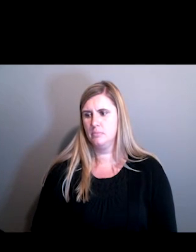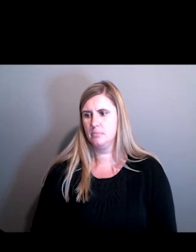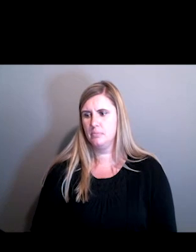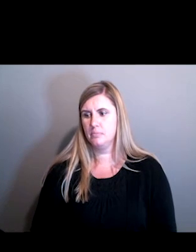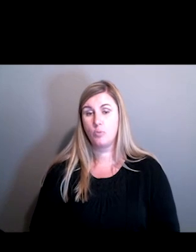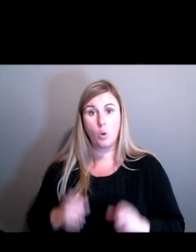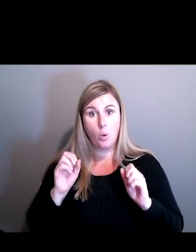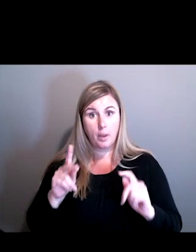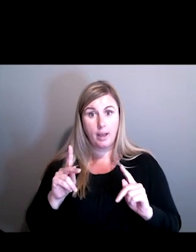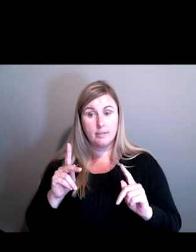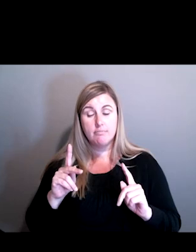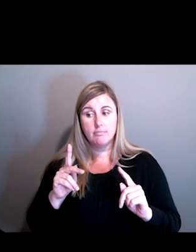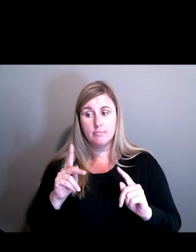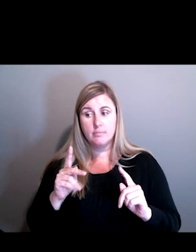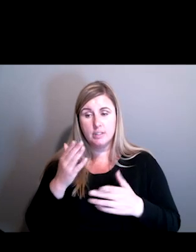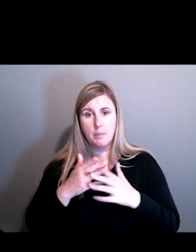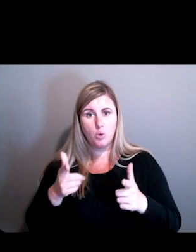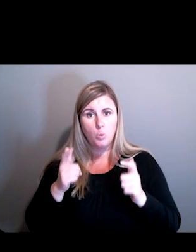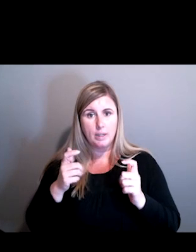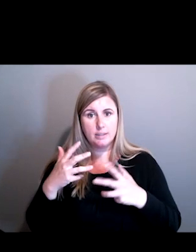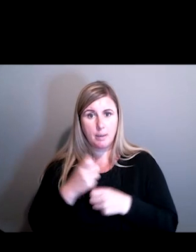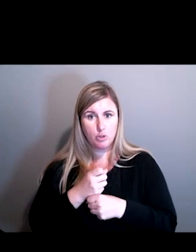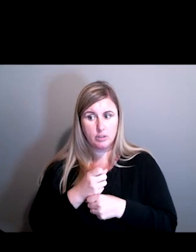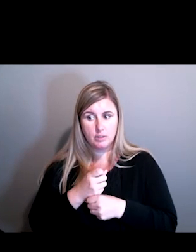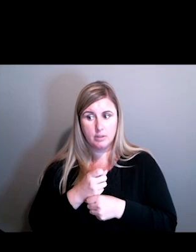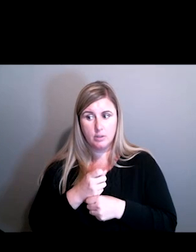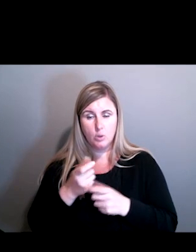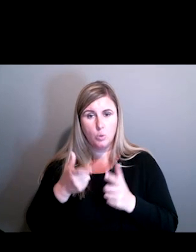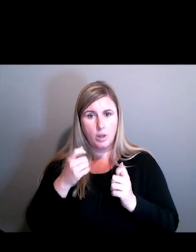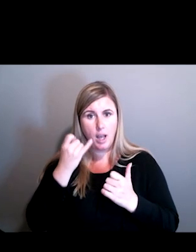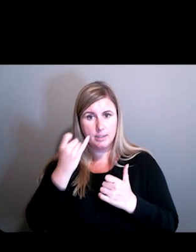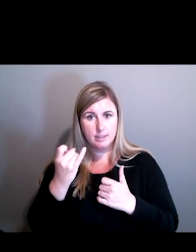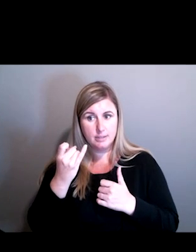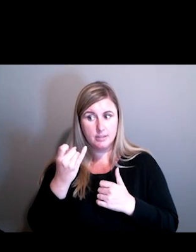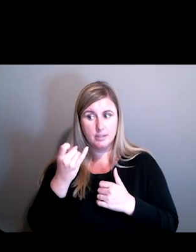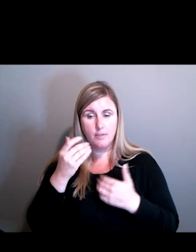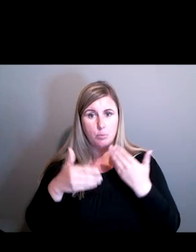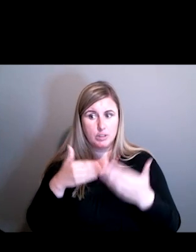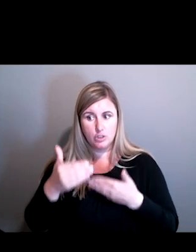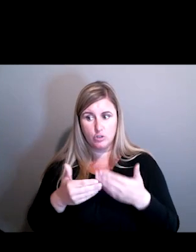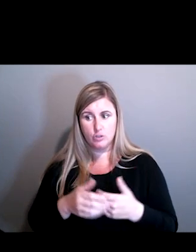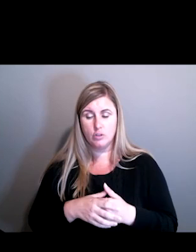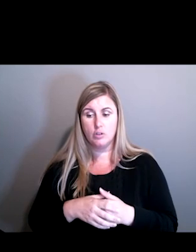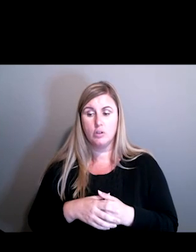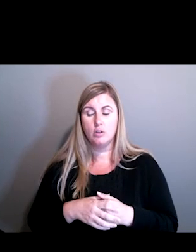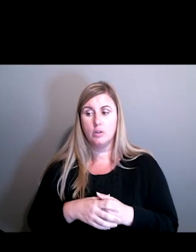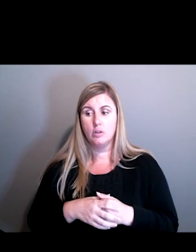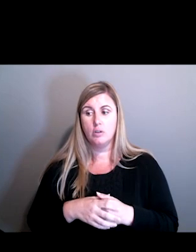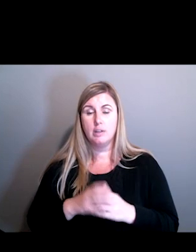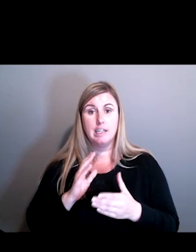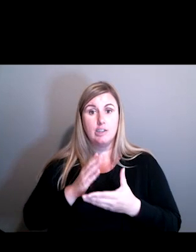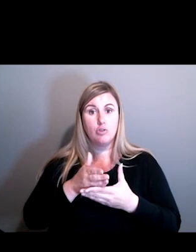Okay, so some quick summaries, quick ideas of procedures. So when you're doing